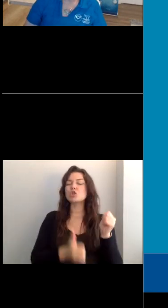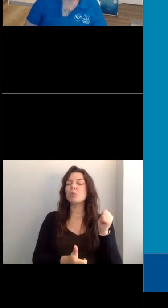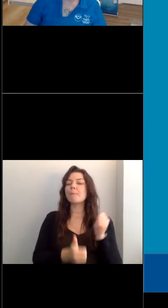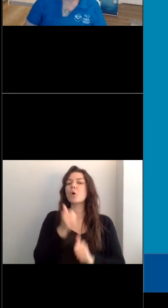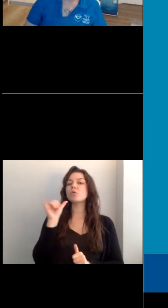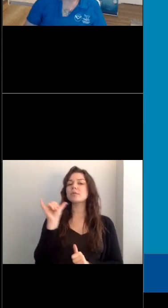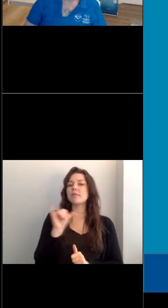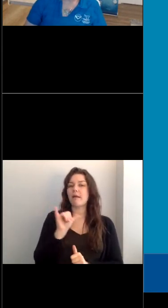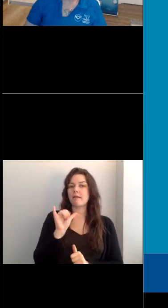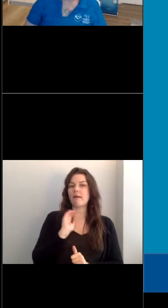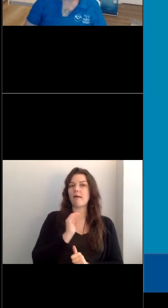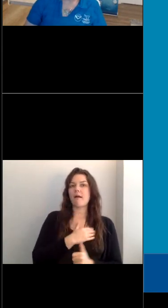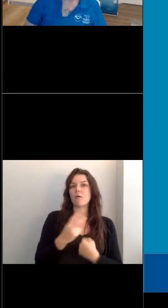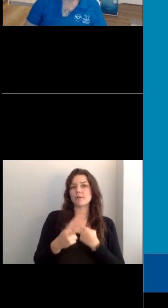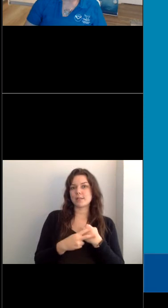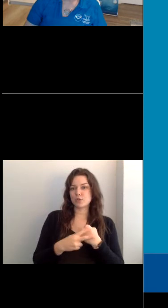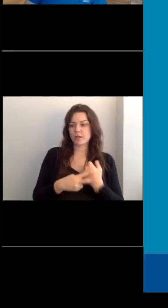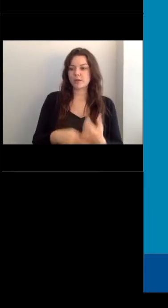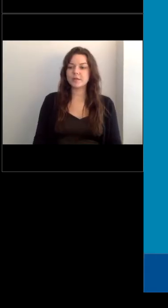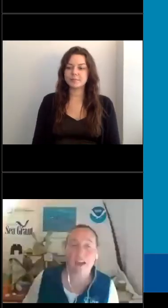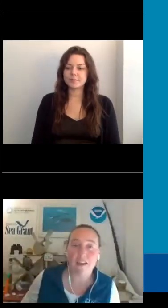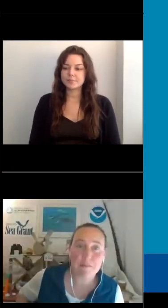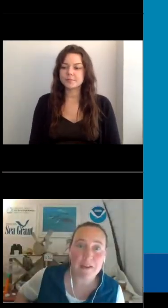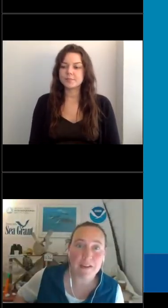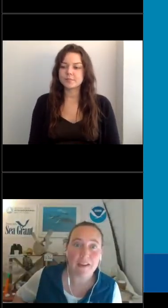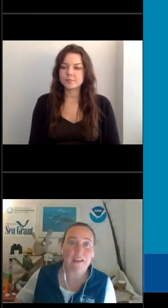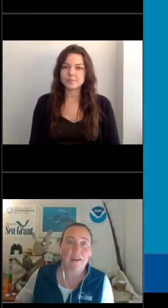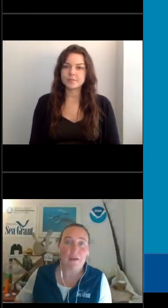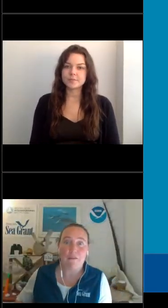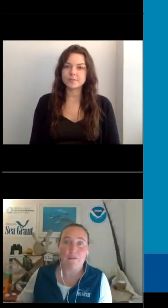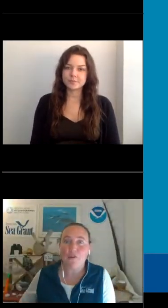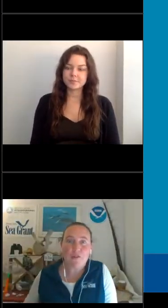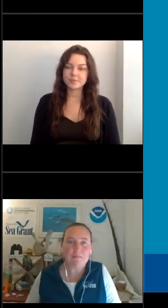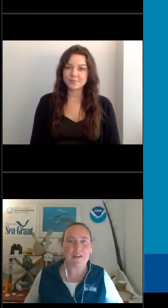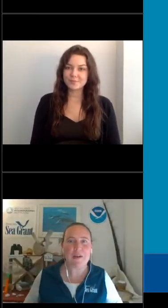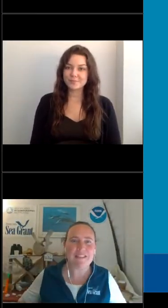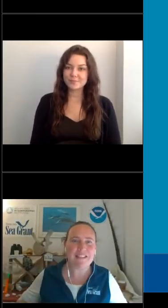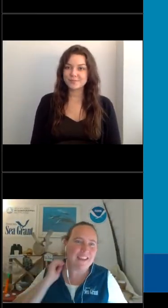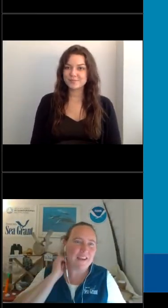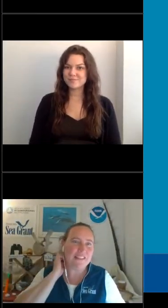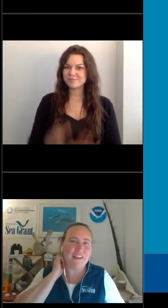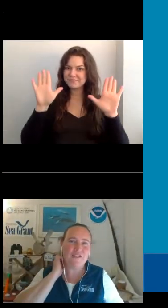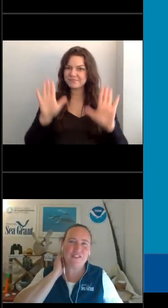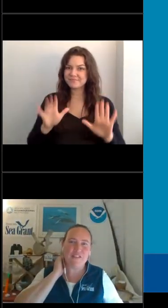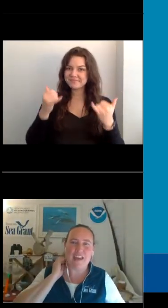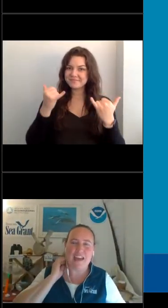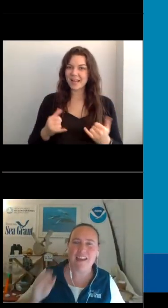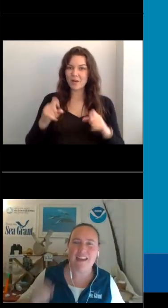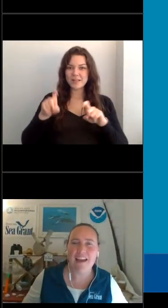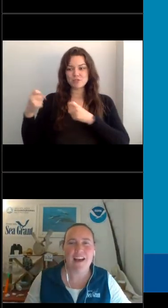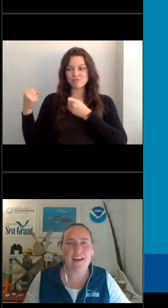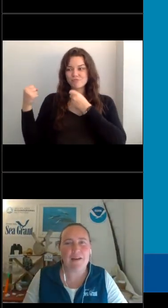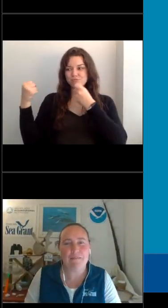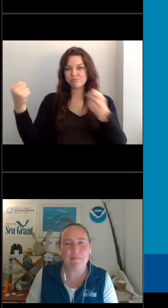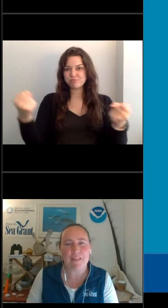them all. I love it. Well, now I have to make a road trip to come see. I would love to do